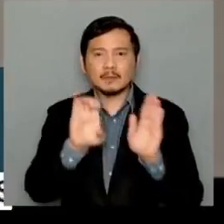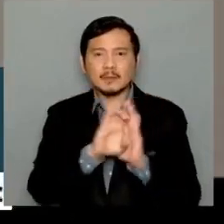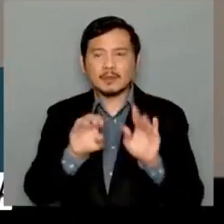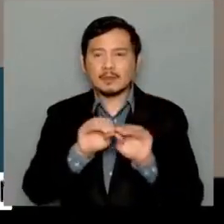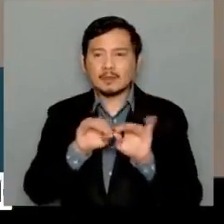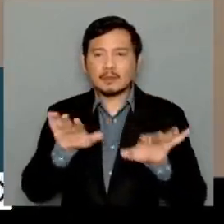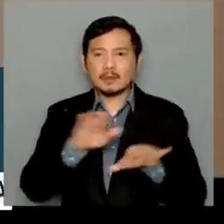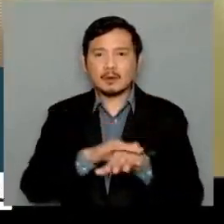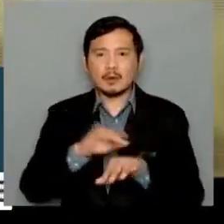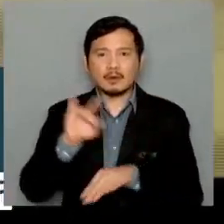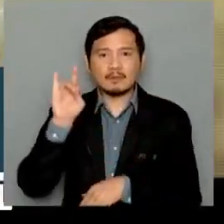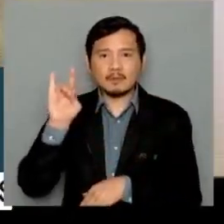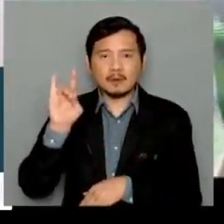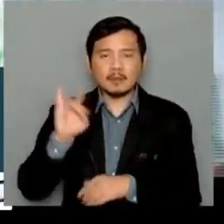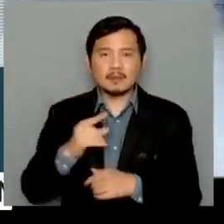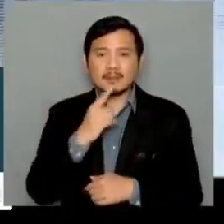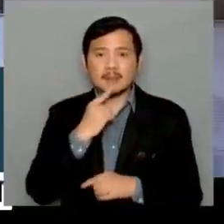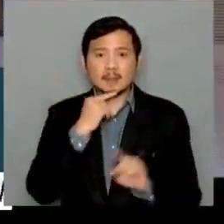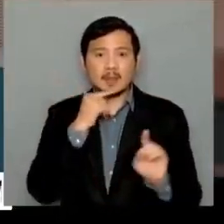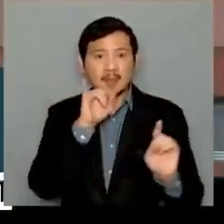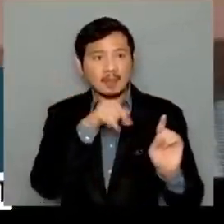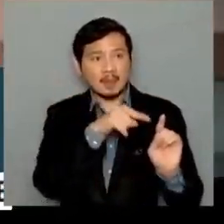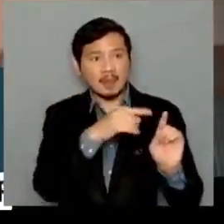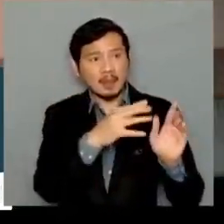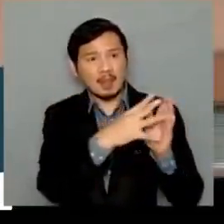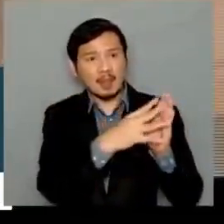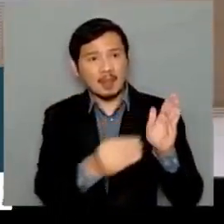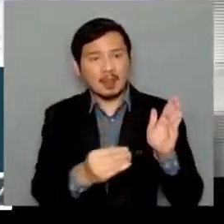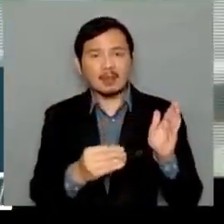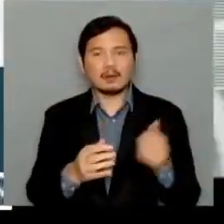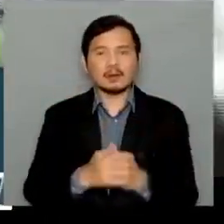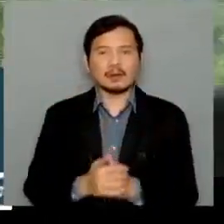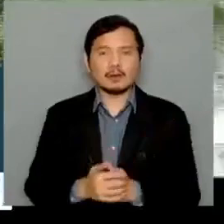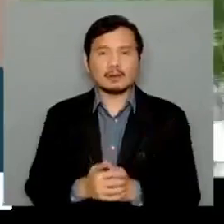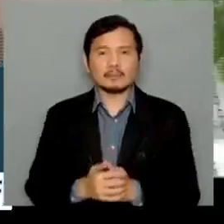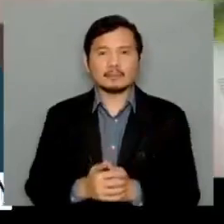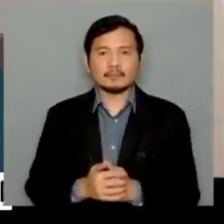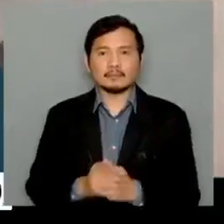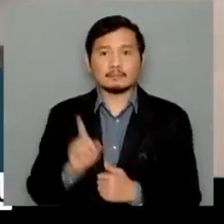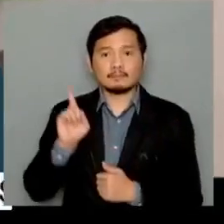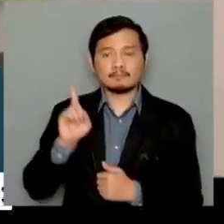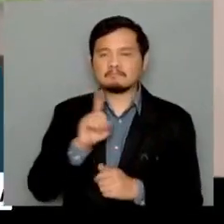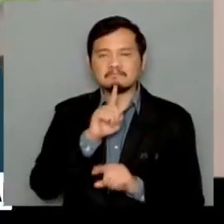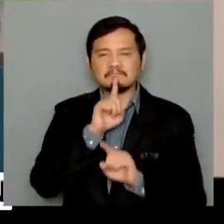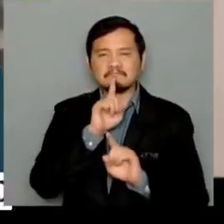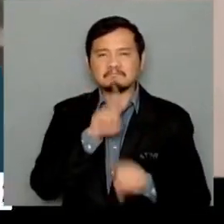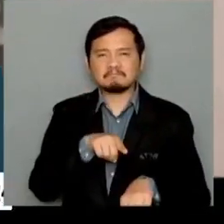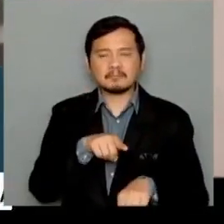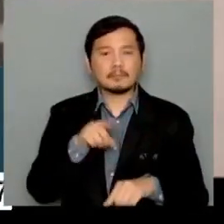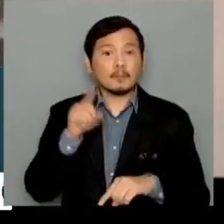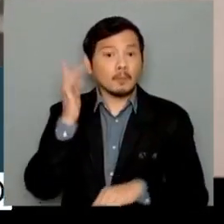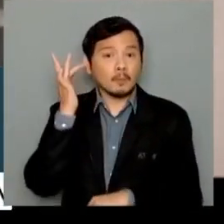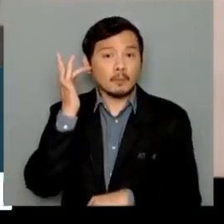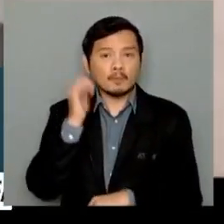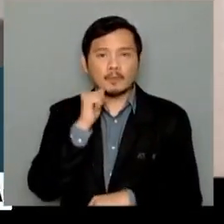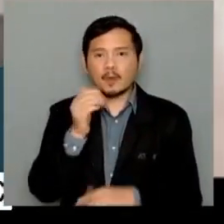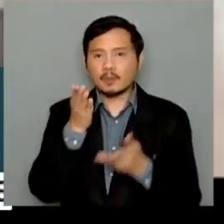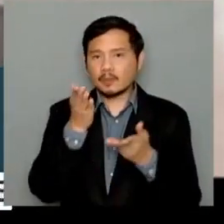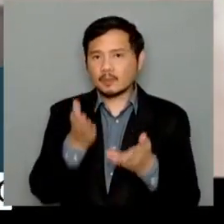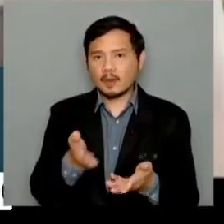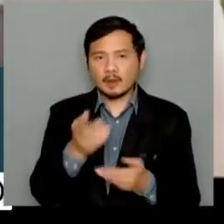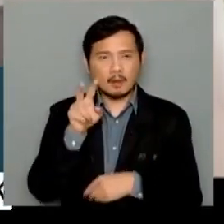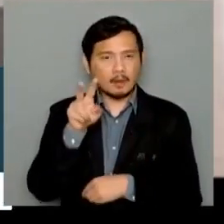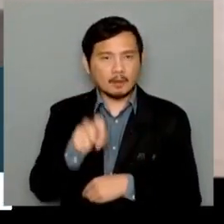Cruz Angeles said that she was not there, so she could not answer how the party went, but said that the concerns of the public on